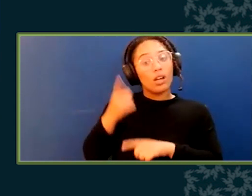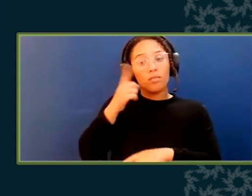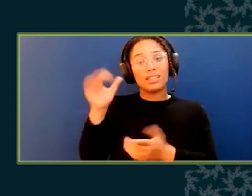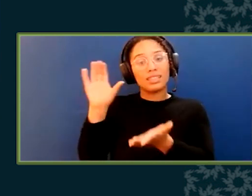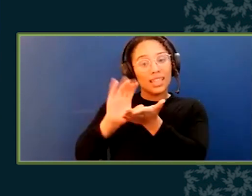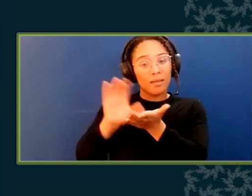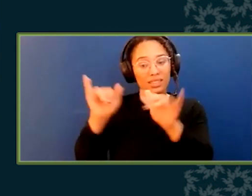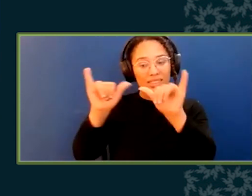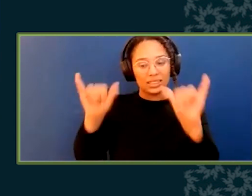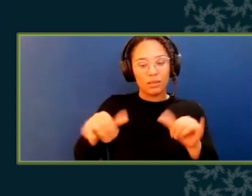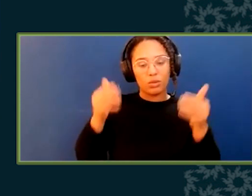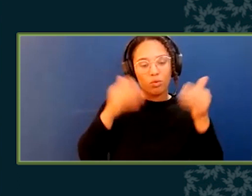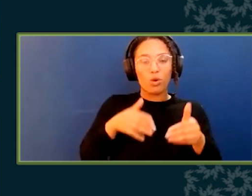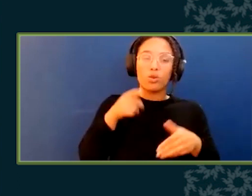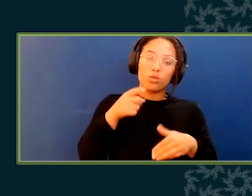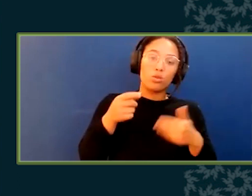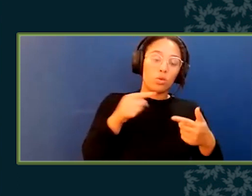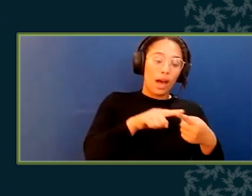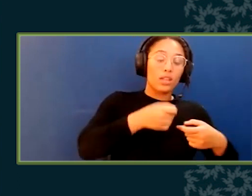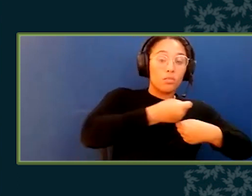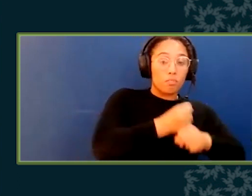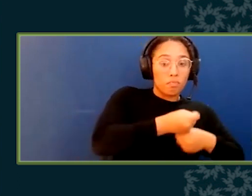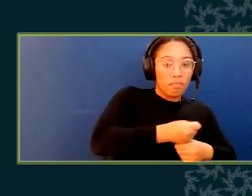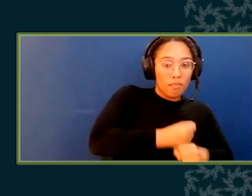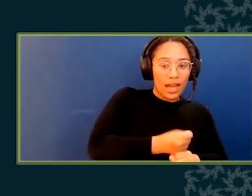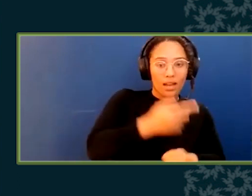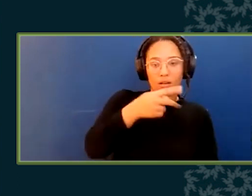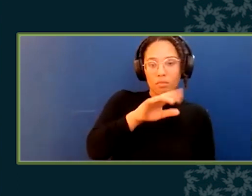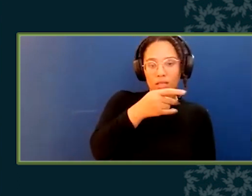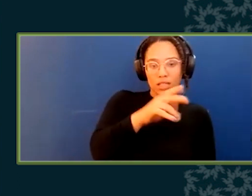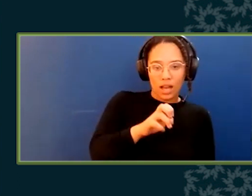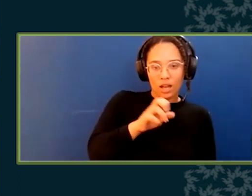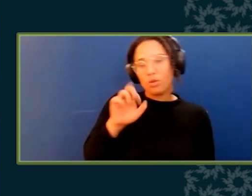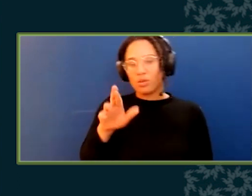that binary thinking, hence ableism, hence classism, hence